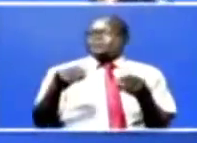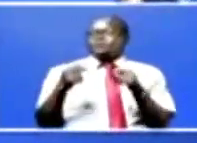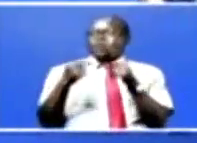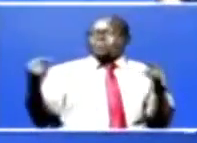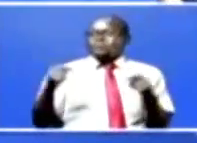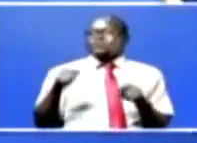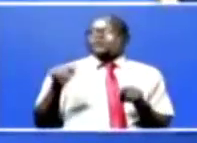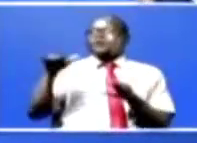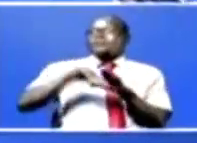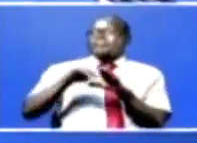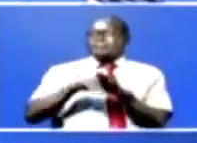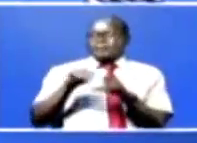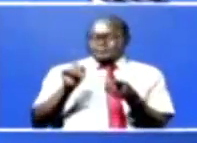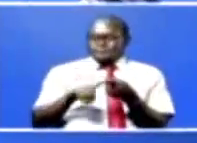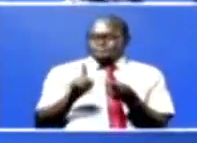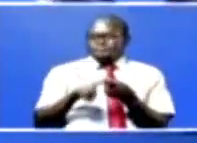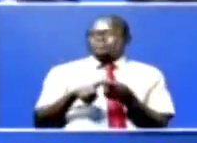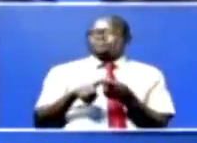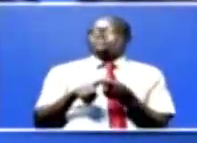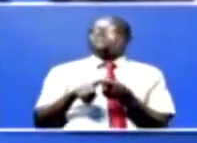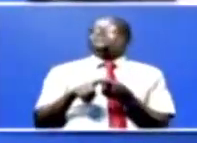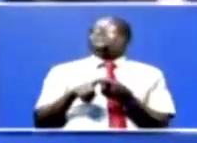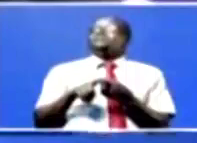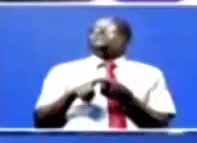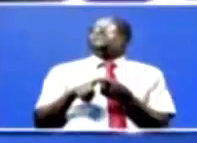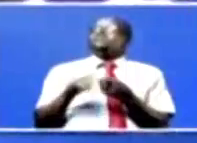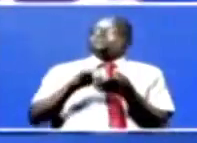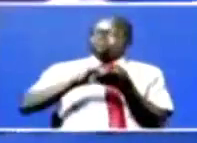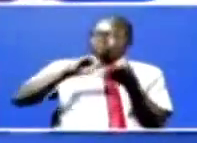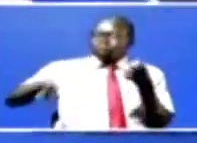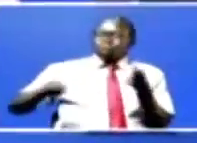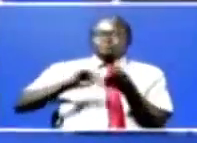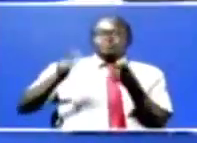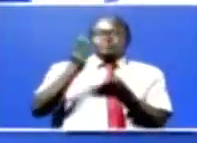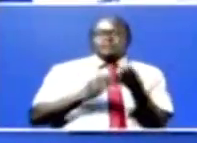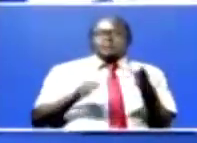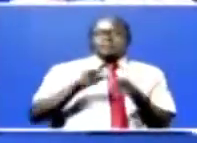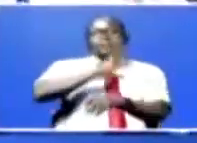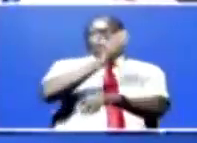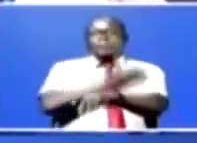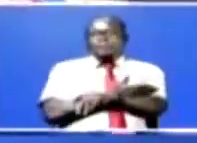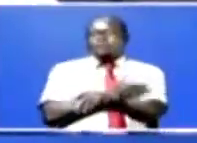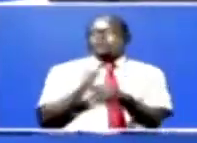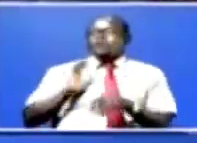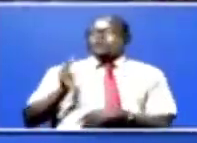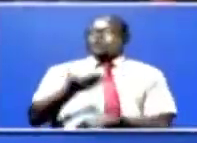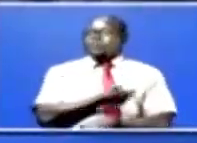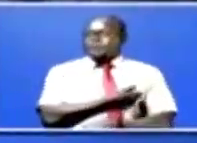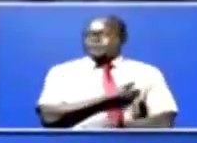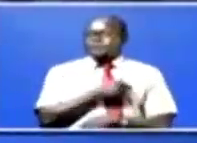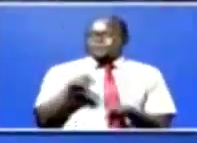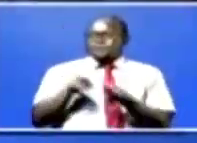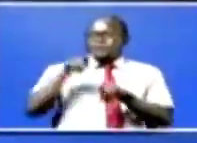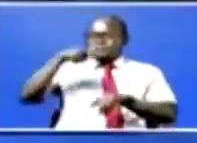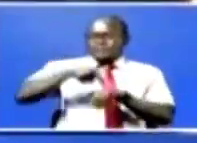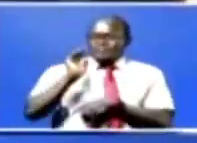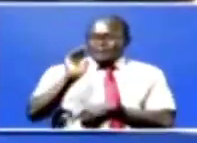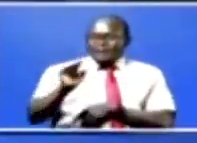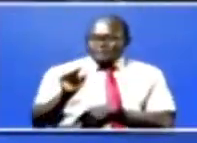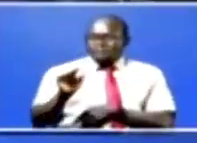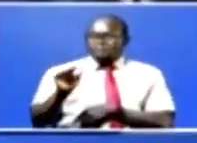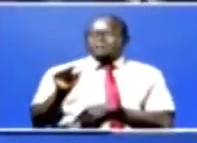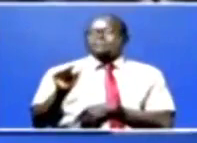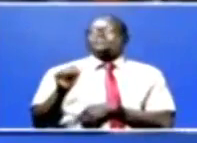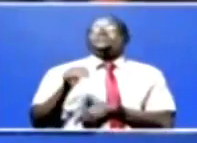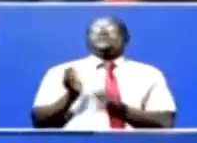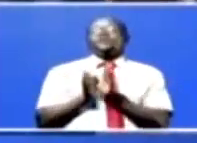renegade members include sanctioning them and removing them from some of the powerful house committees, as well as asking them to